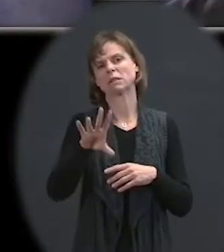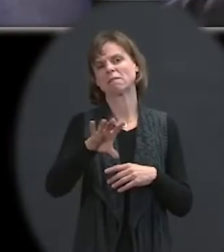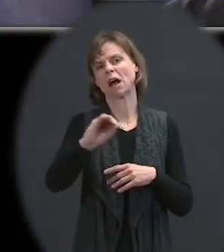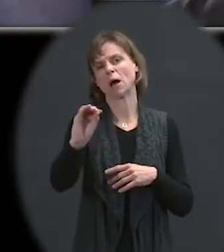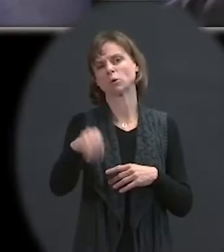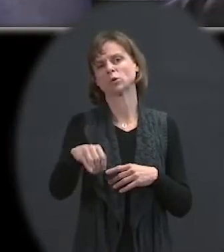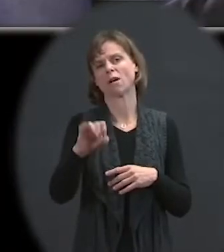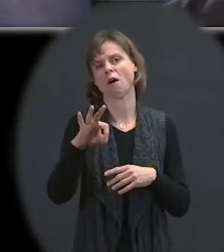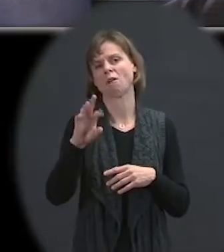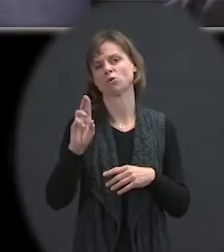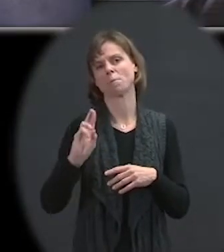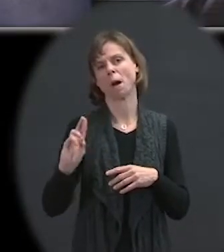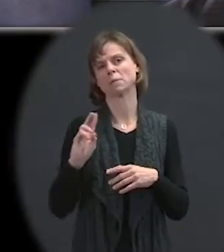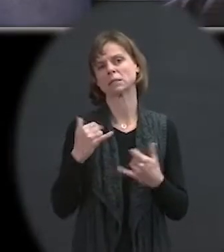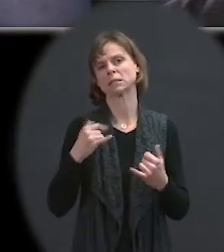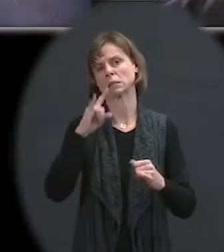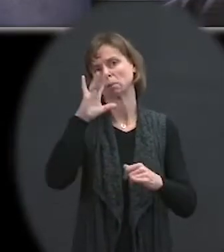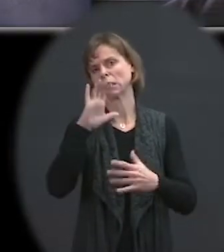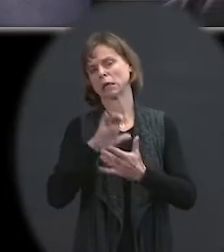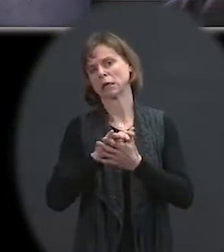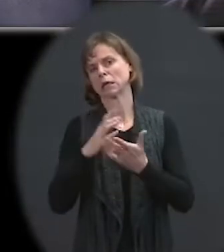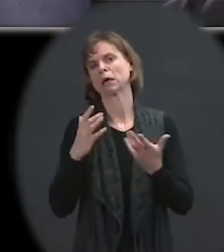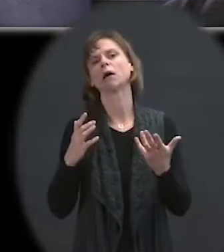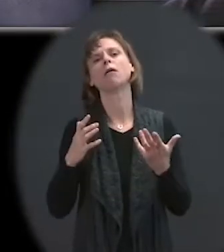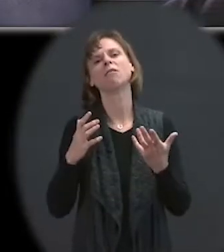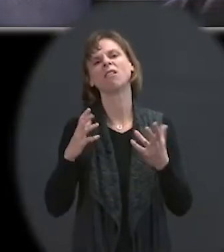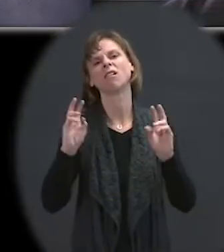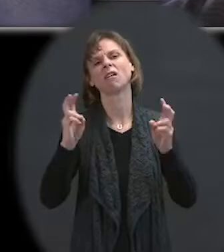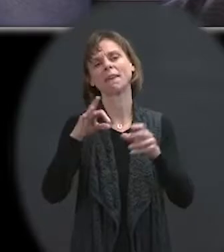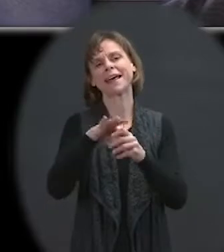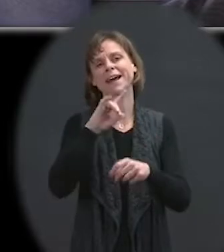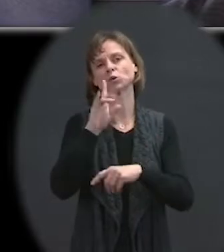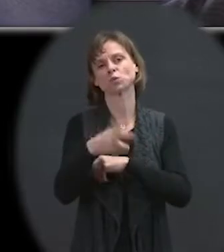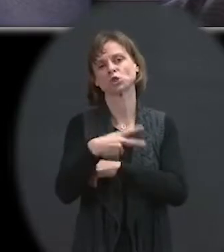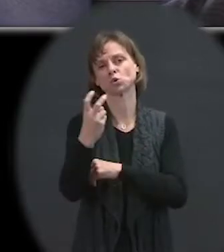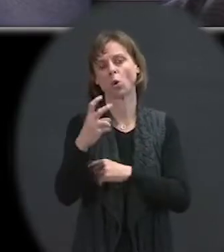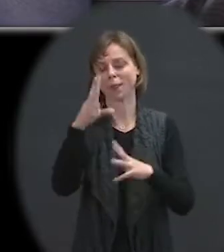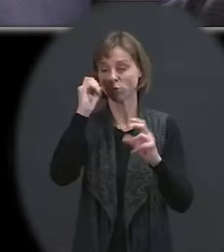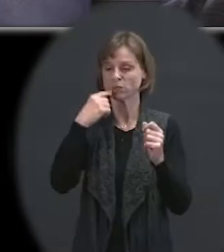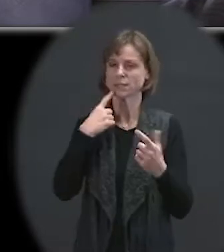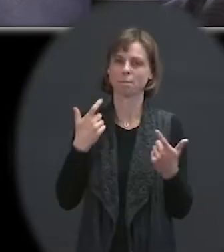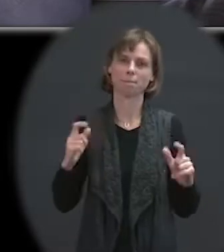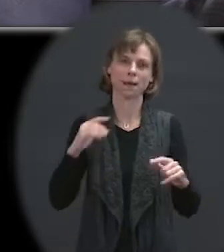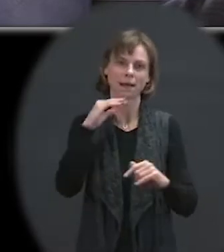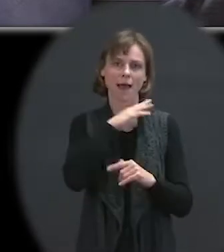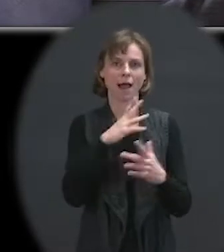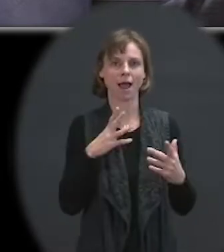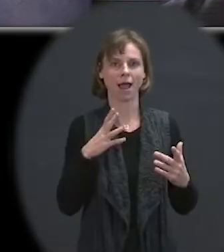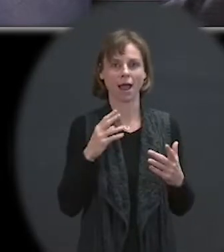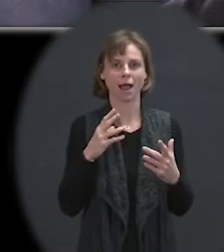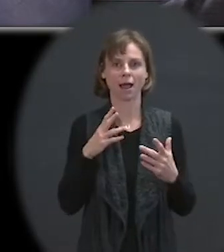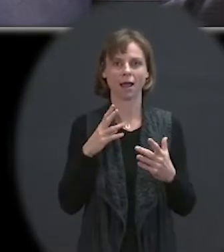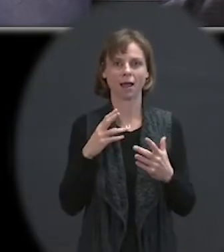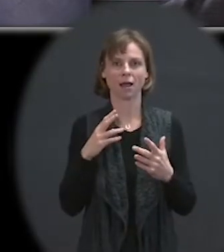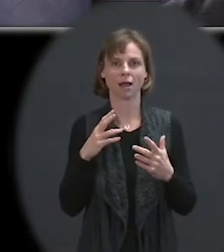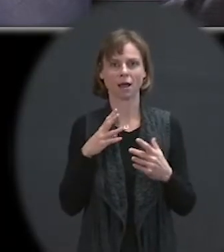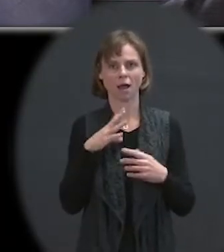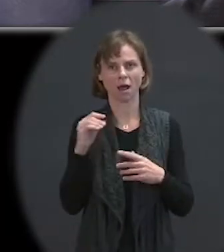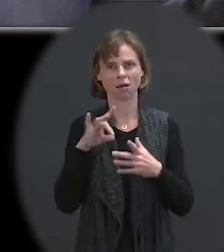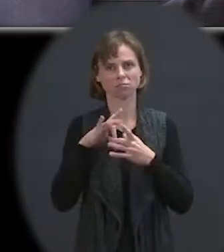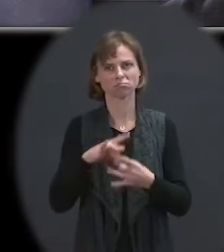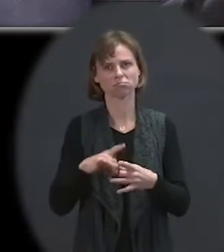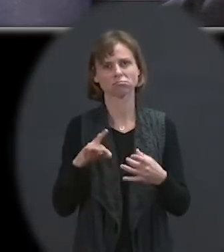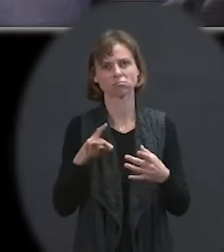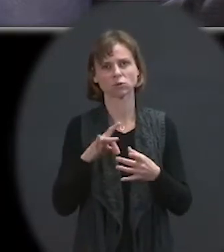was stolen. This is what the president calls the big lie, and obviously that has been connected to the events of January the 6th, which some liken